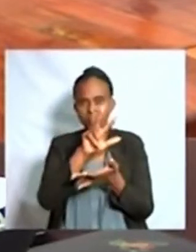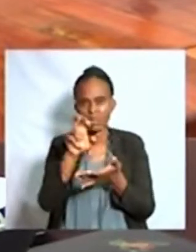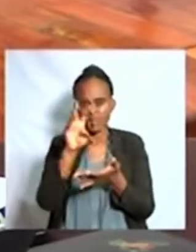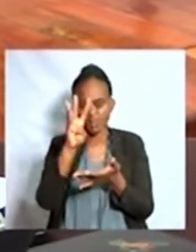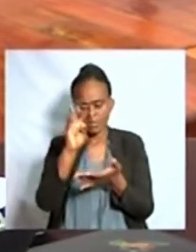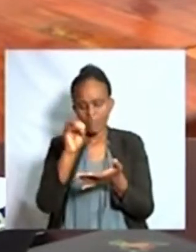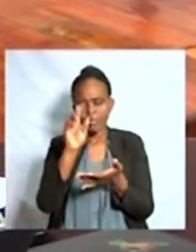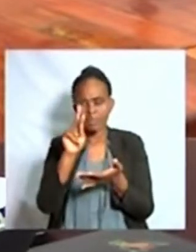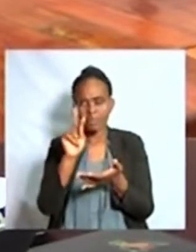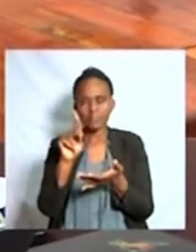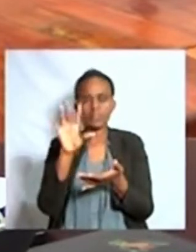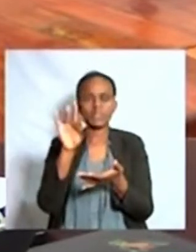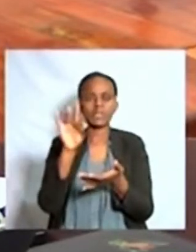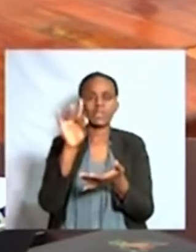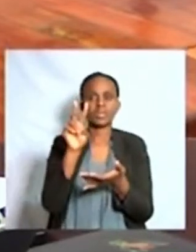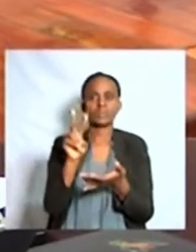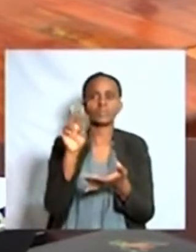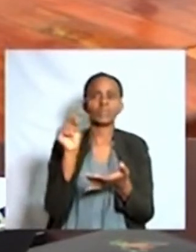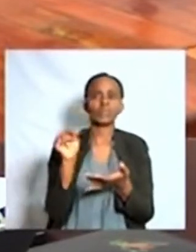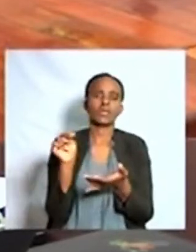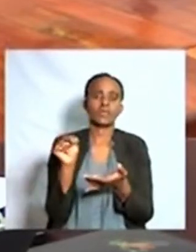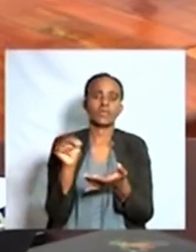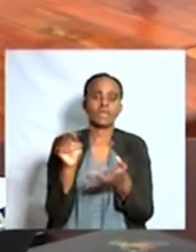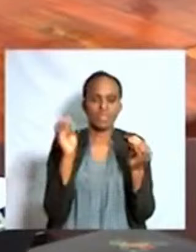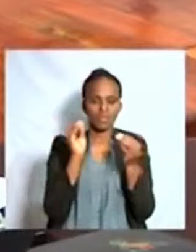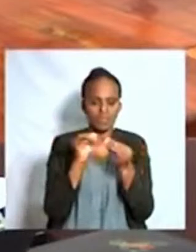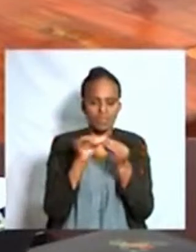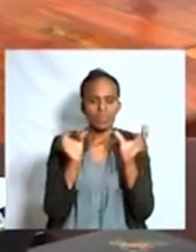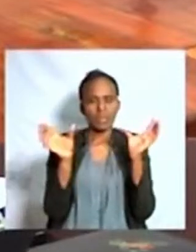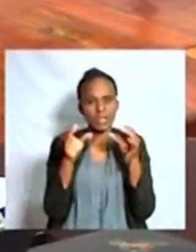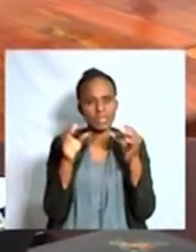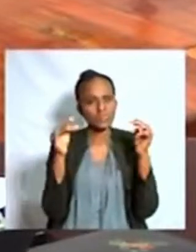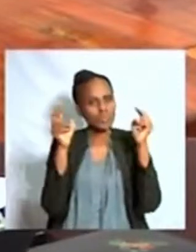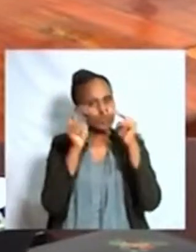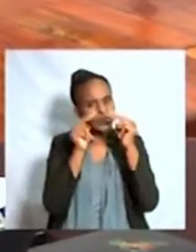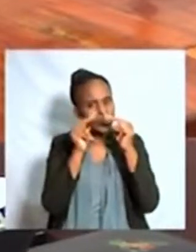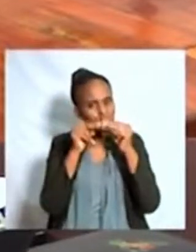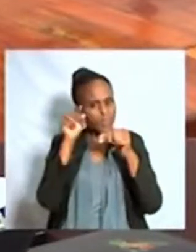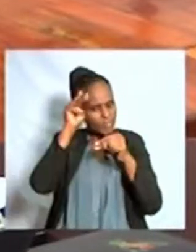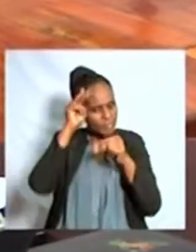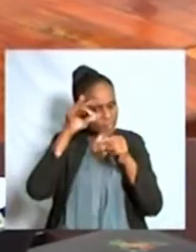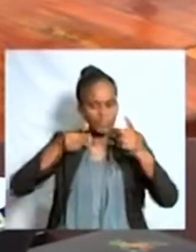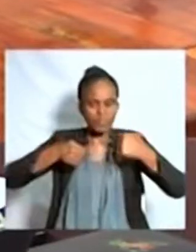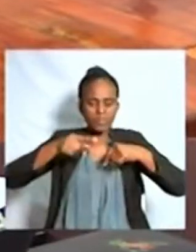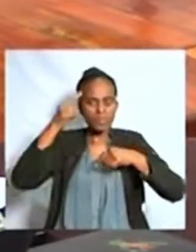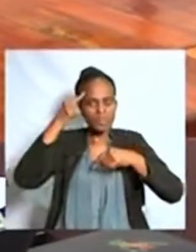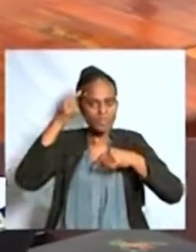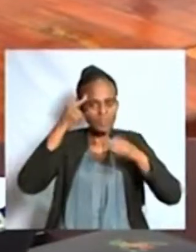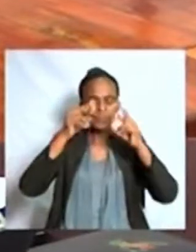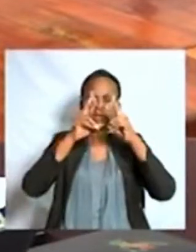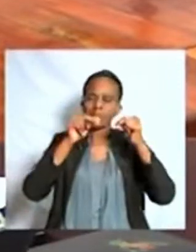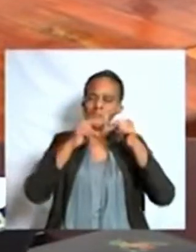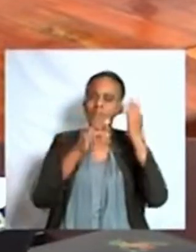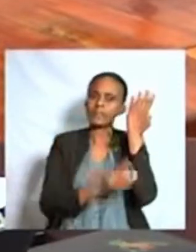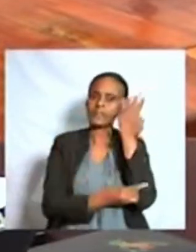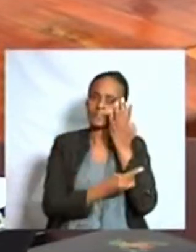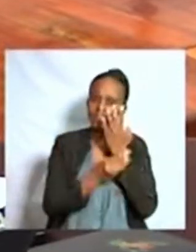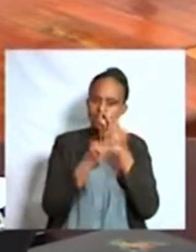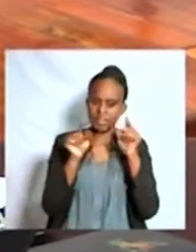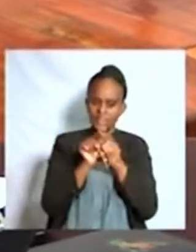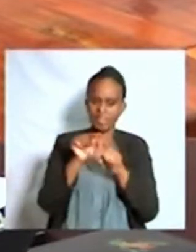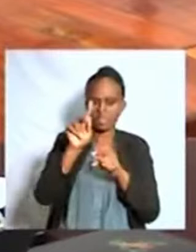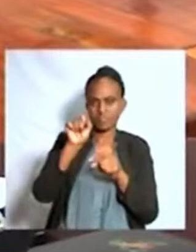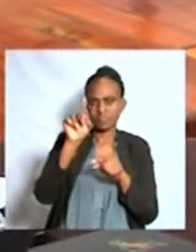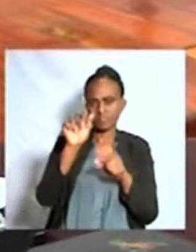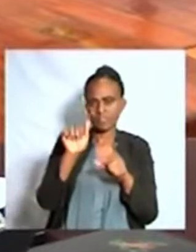542,340 kwacha 82 ngwe. Further, Council has been in touch with the Ministry of Local Government and Rural Development and Tazama Pipelines